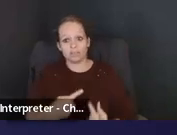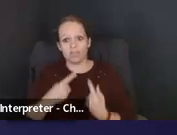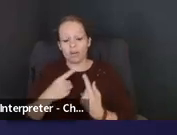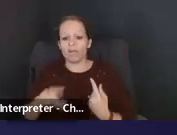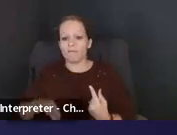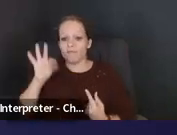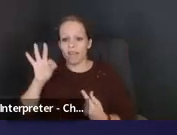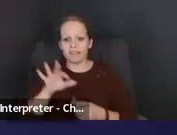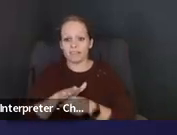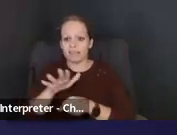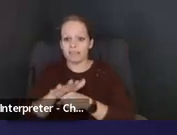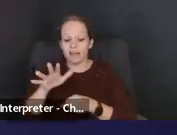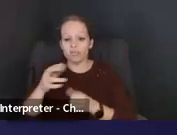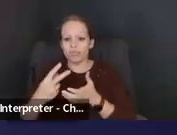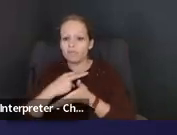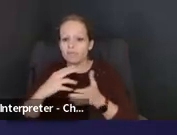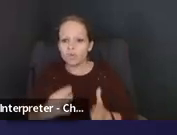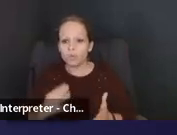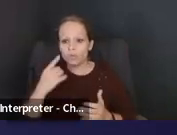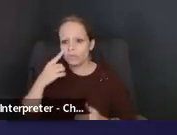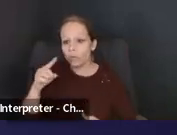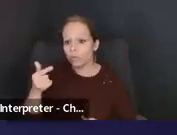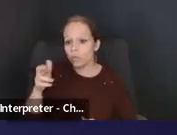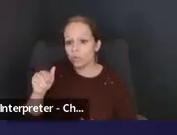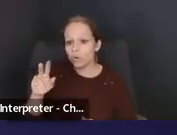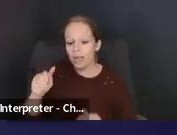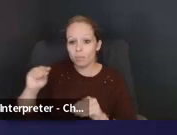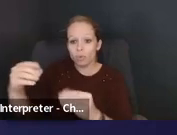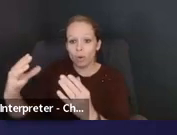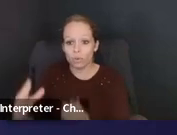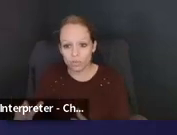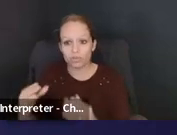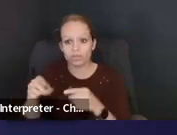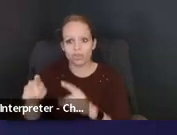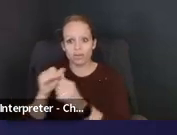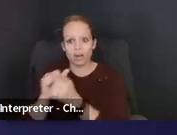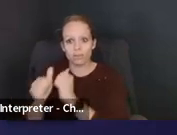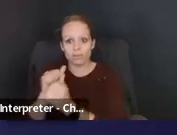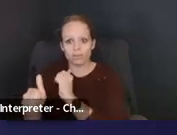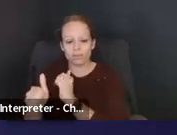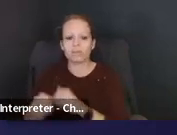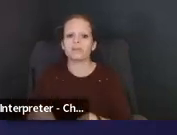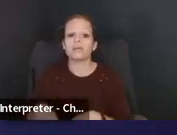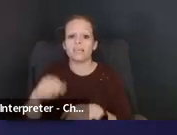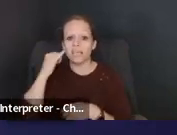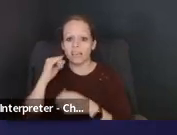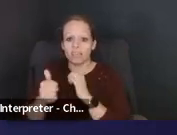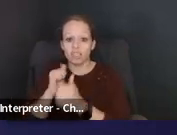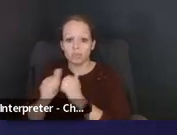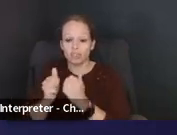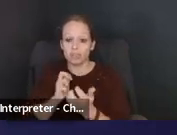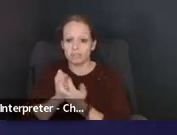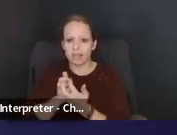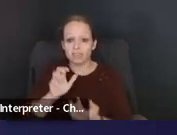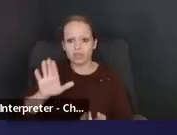reviewers for grant proposals in a particular competition. So in a competition that is consistent with your own background